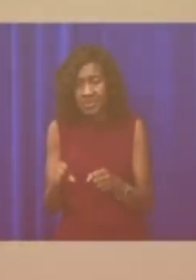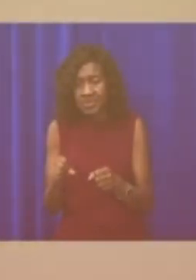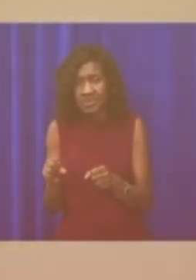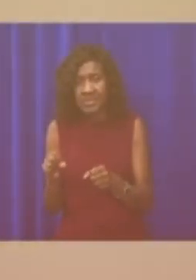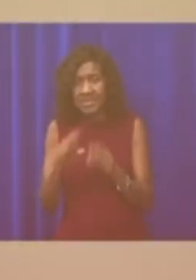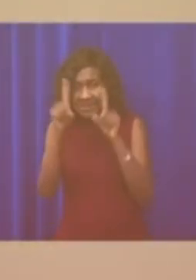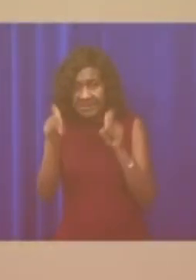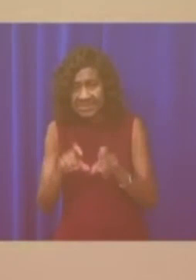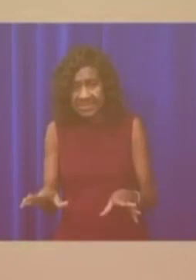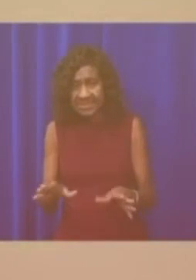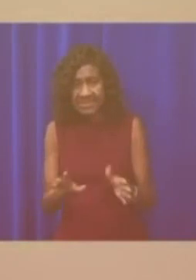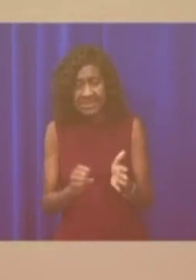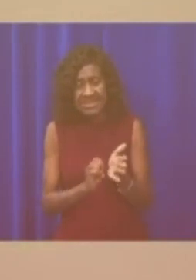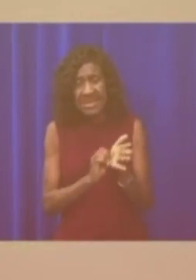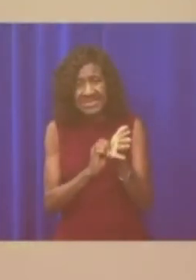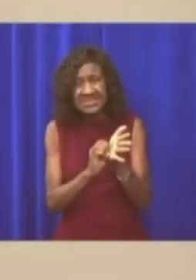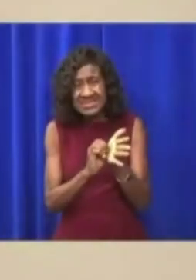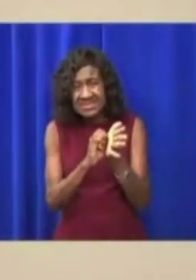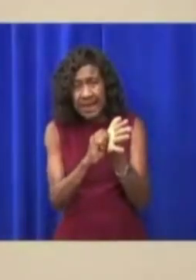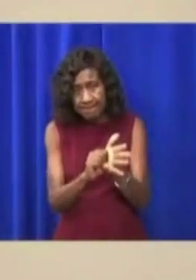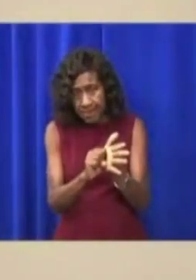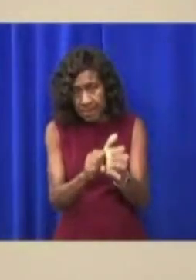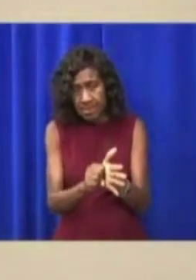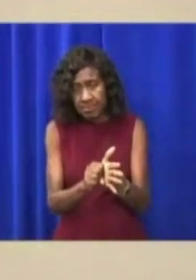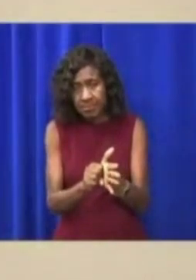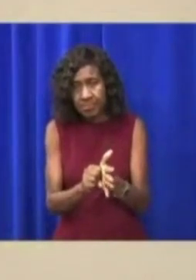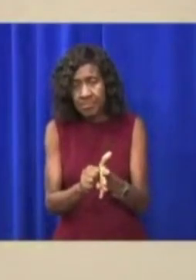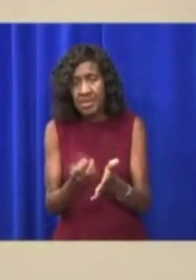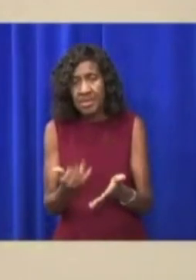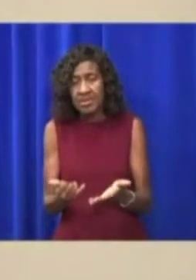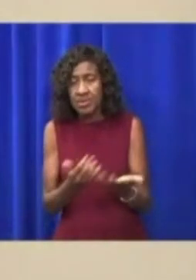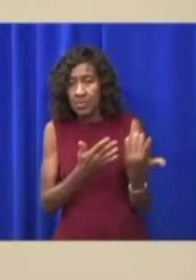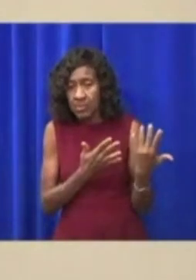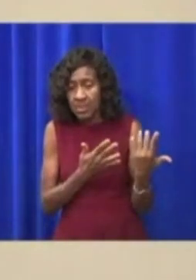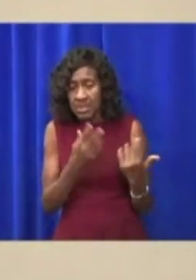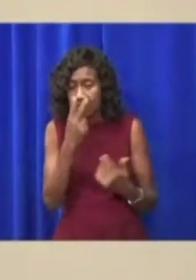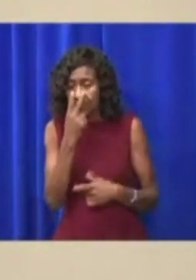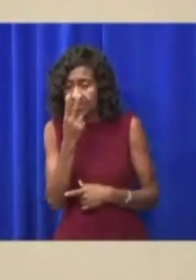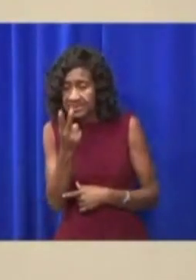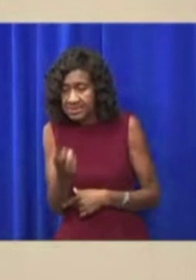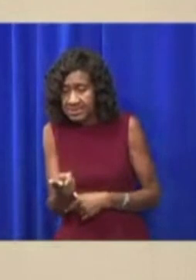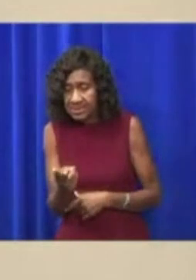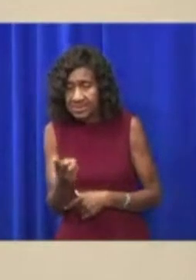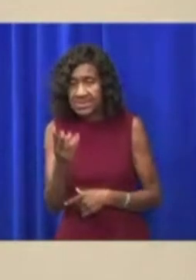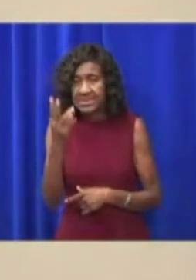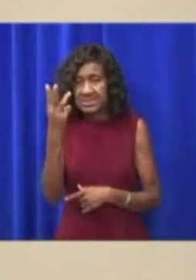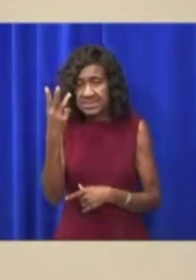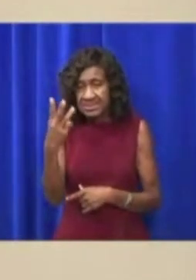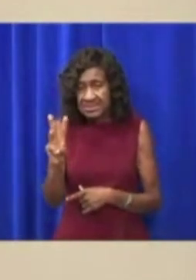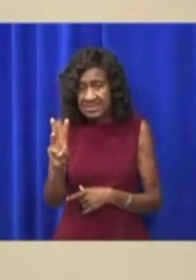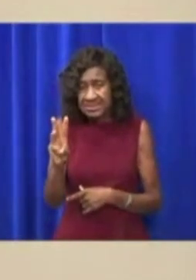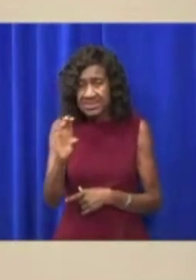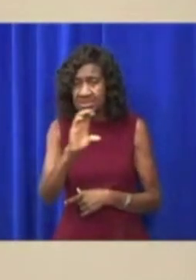But we'll really need to see what impact the reintroduction of those 1,670 persons